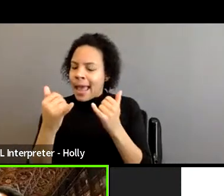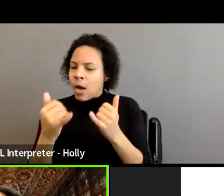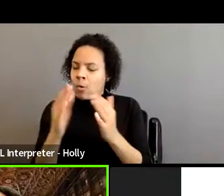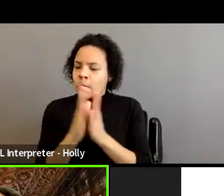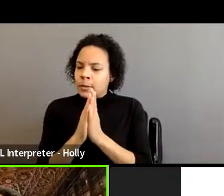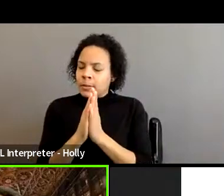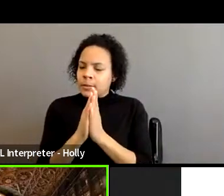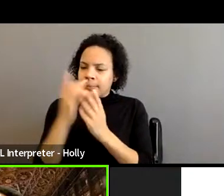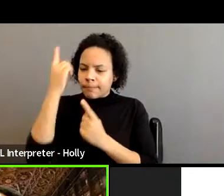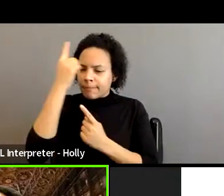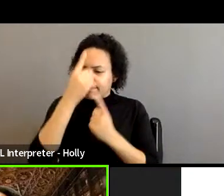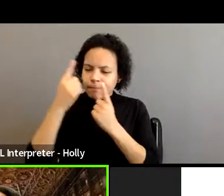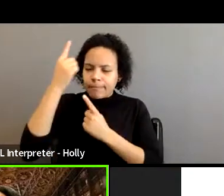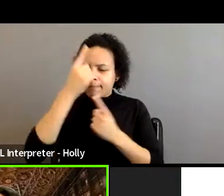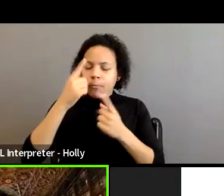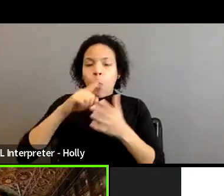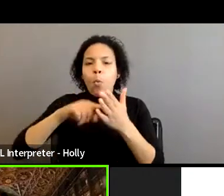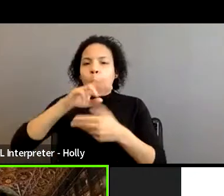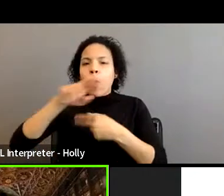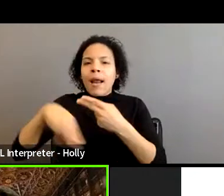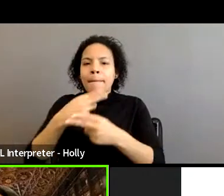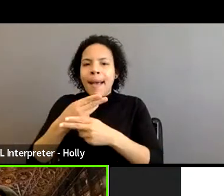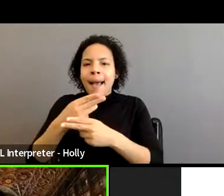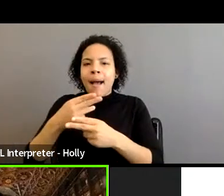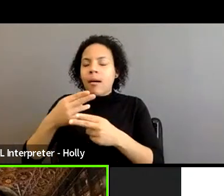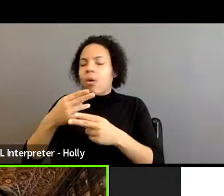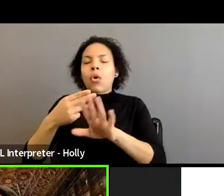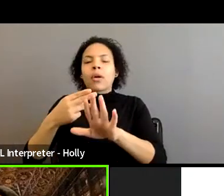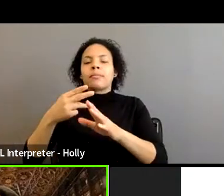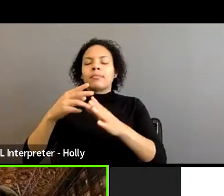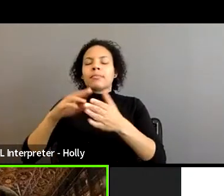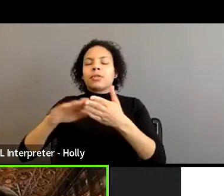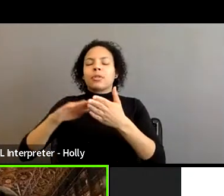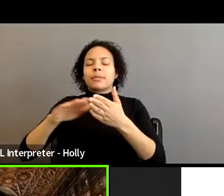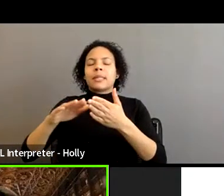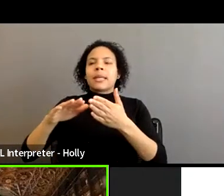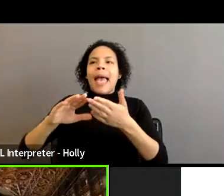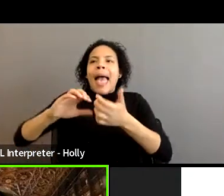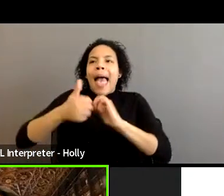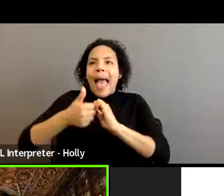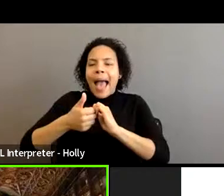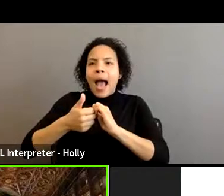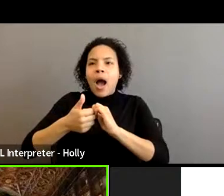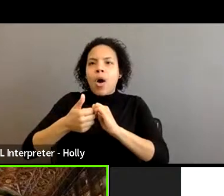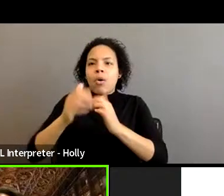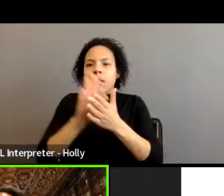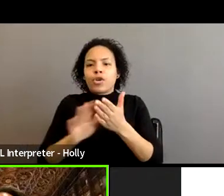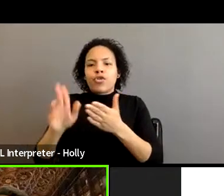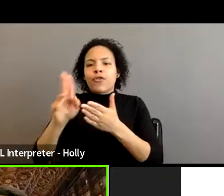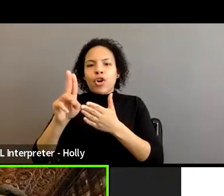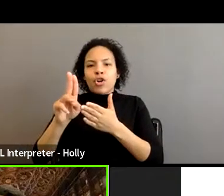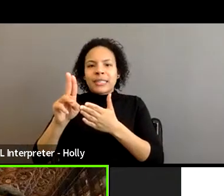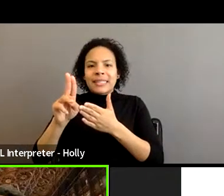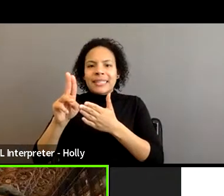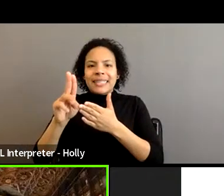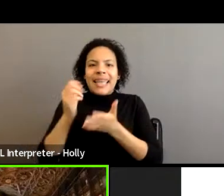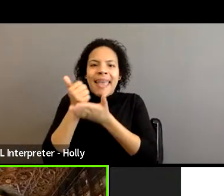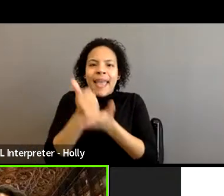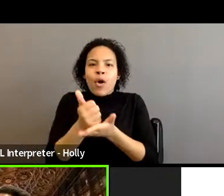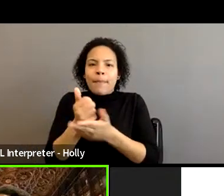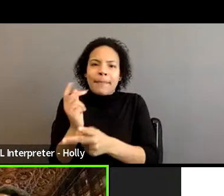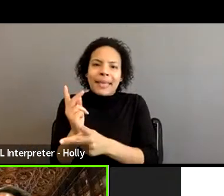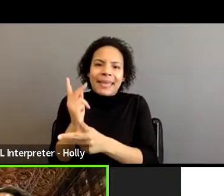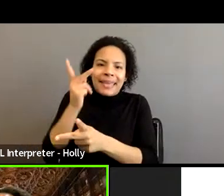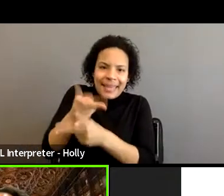about the retention mechanisms to support those students, and in particular, African-American